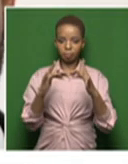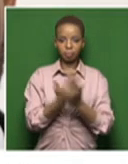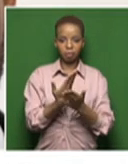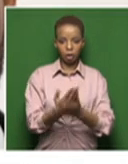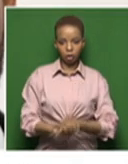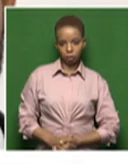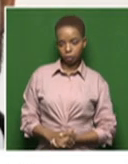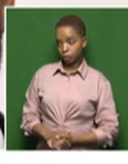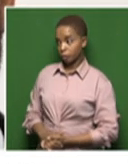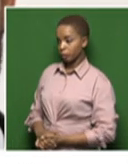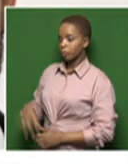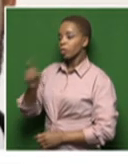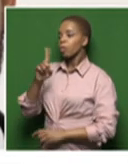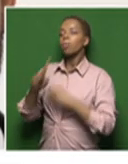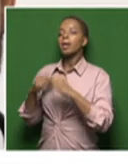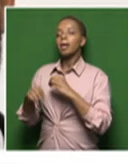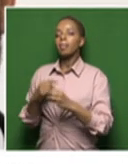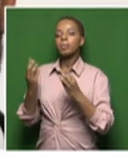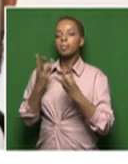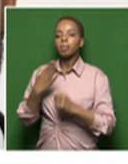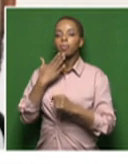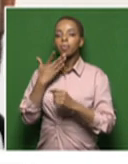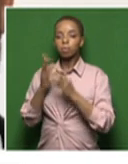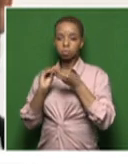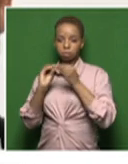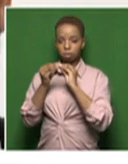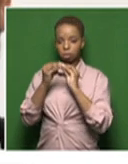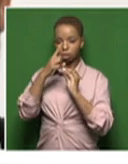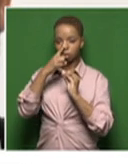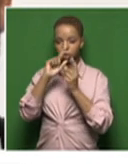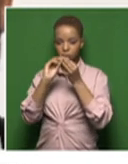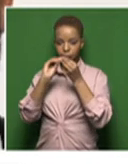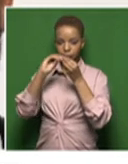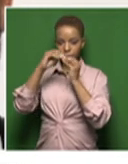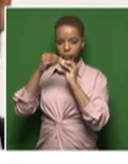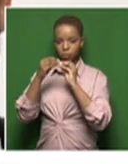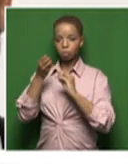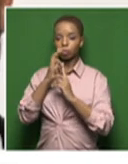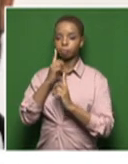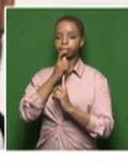people undergo facial transformation every now and then, and the fact that people age?